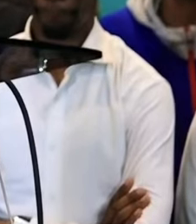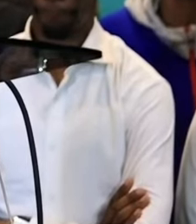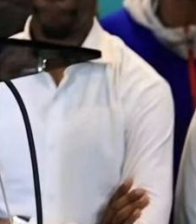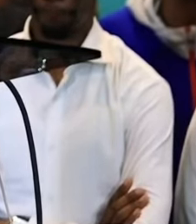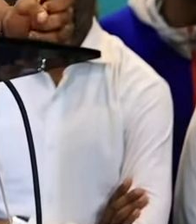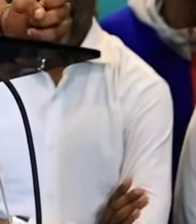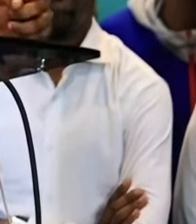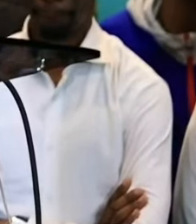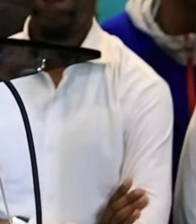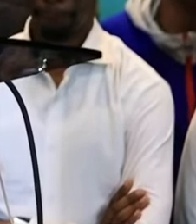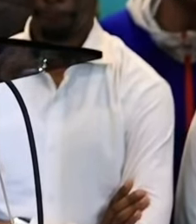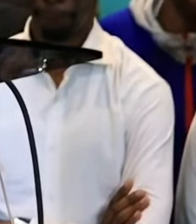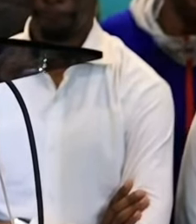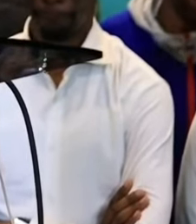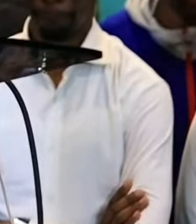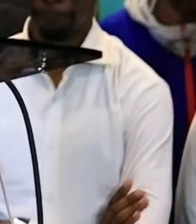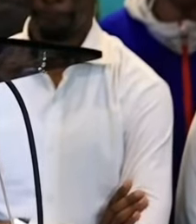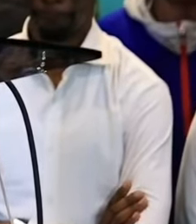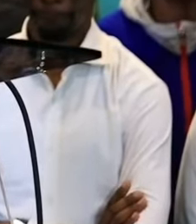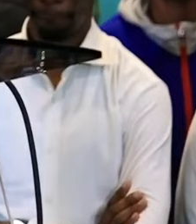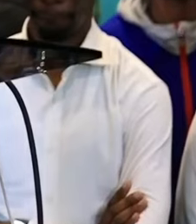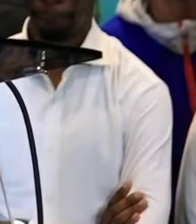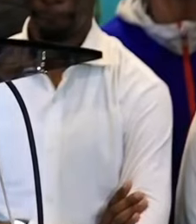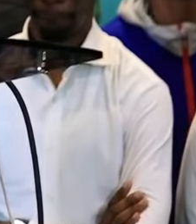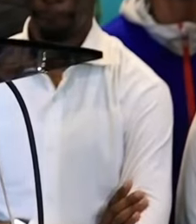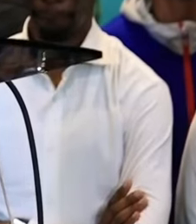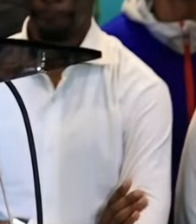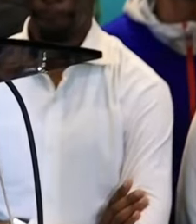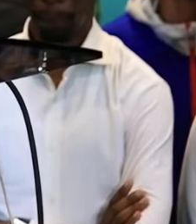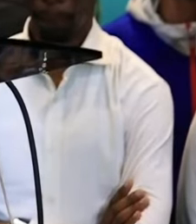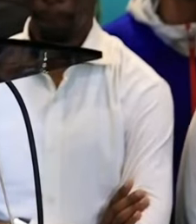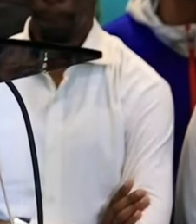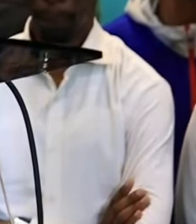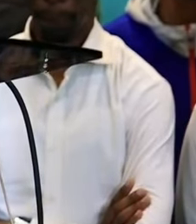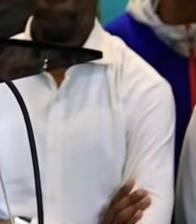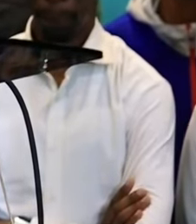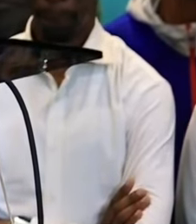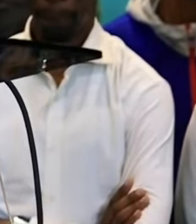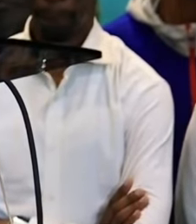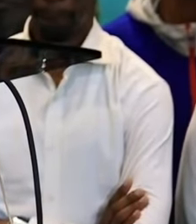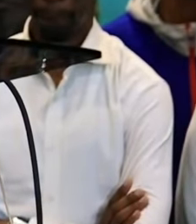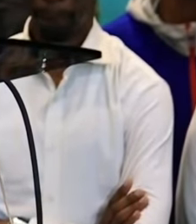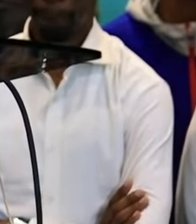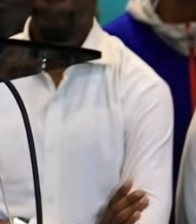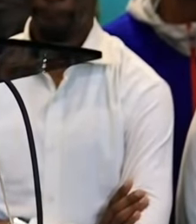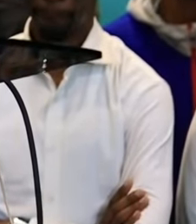I want him to be Lord over my life. It is well.